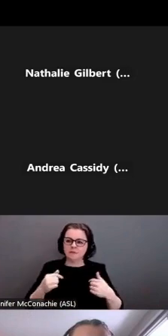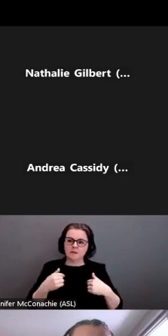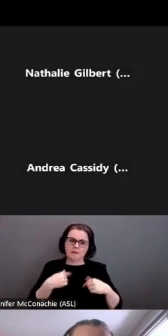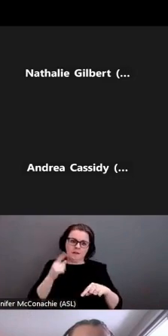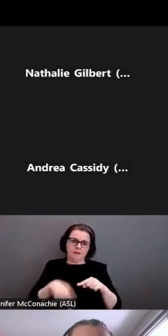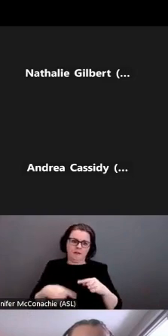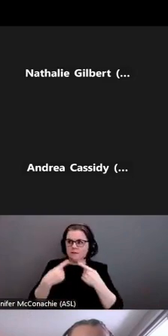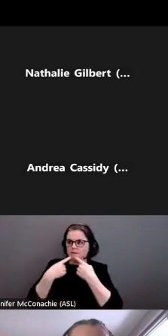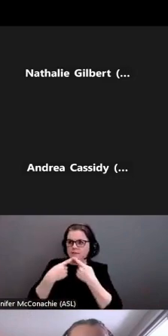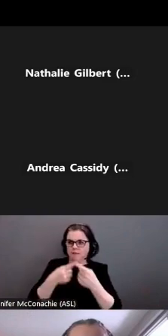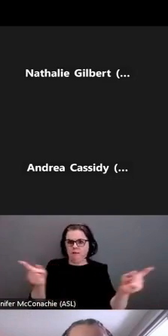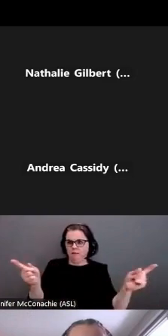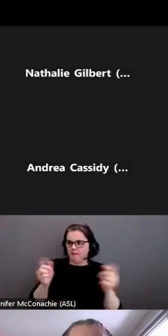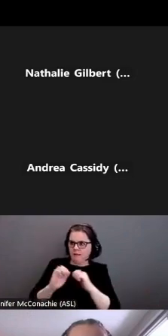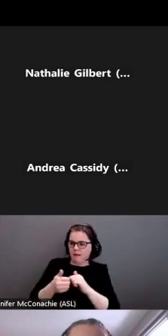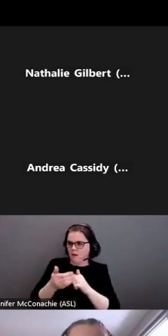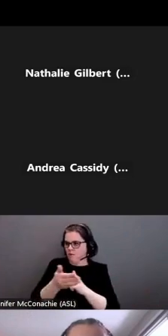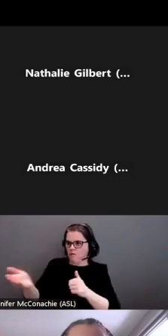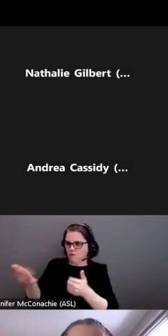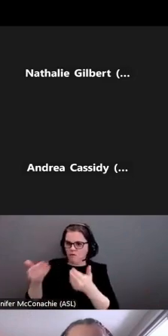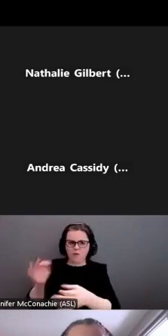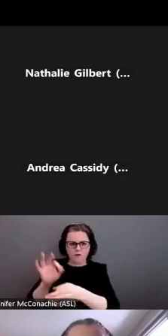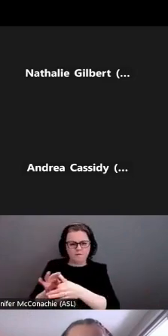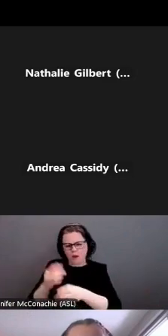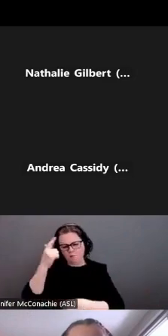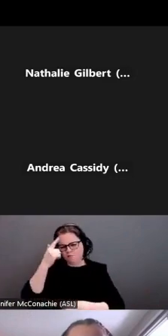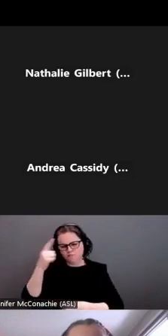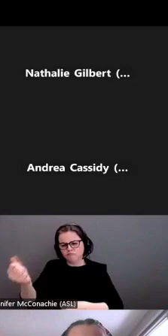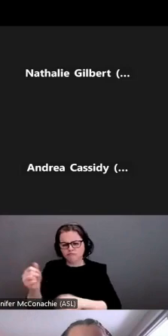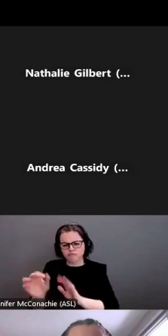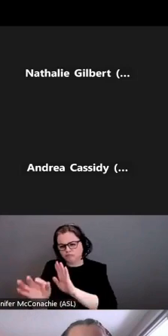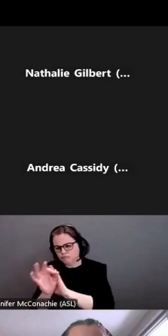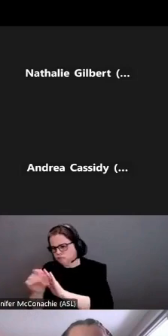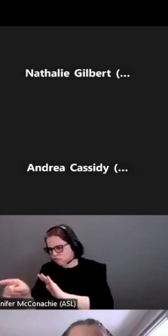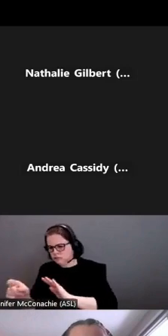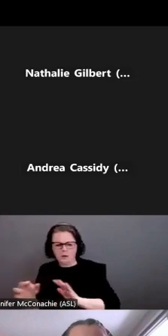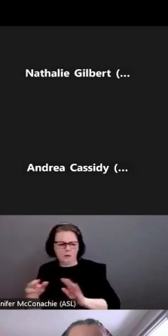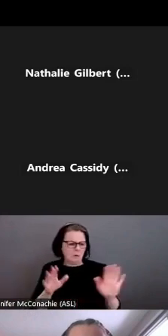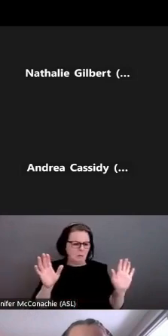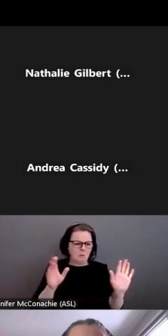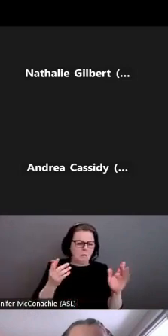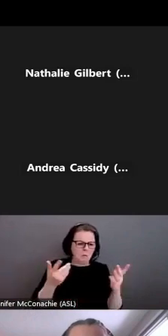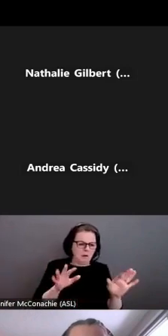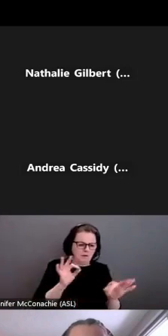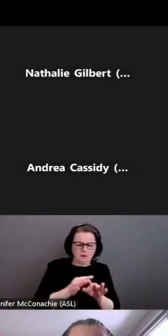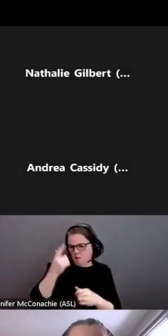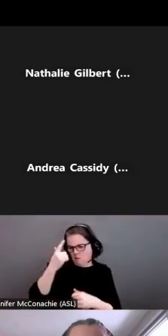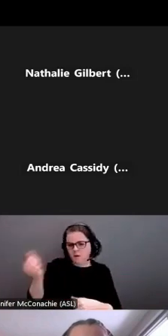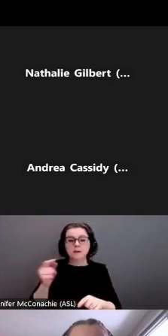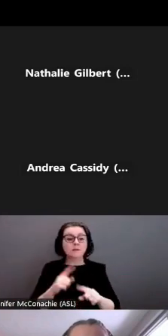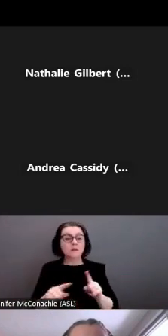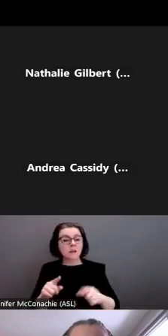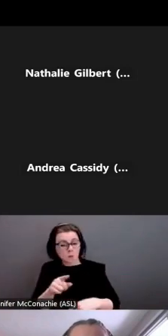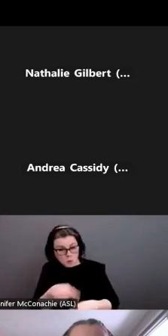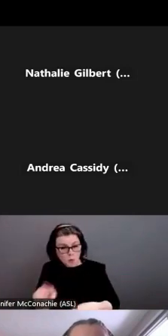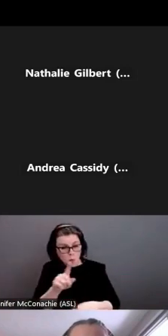people want to use their vote. They're well within their right to vote for someone or not vote at all. But I would recommend that if you're taking the time and